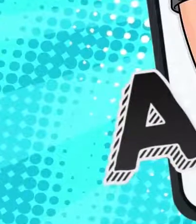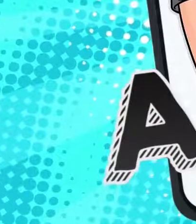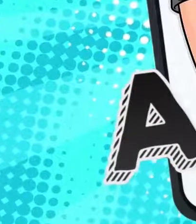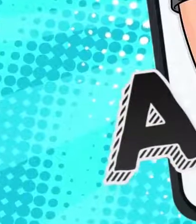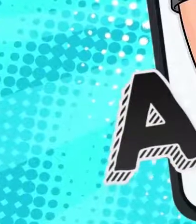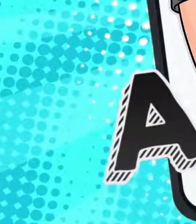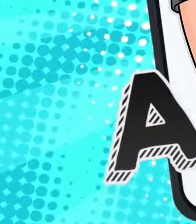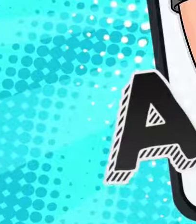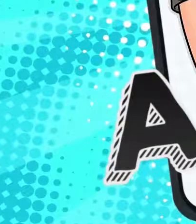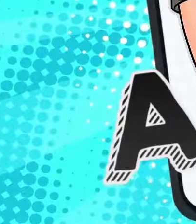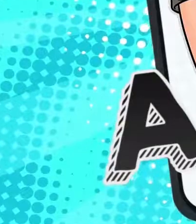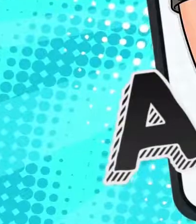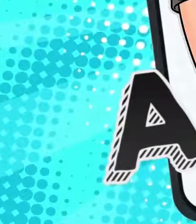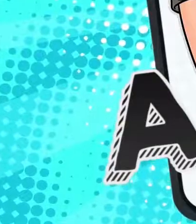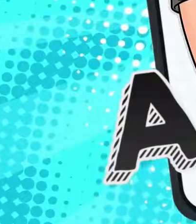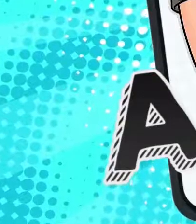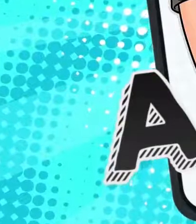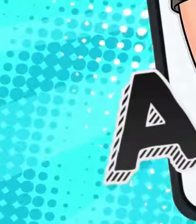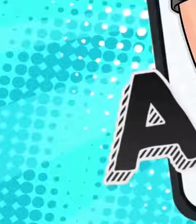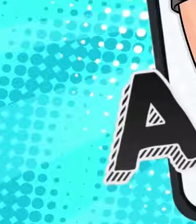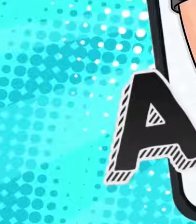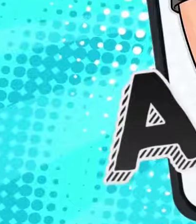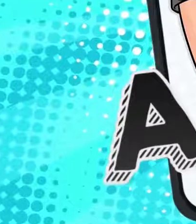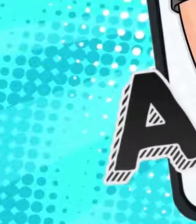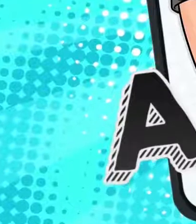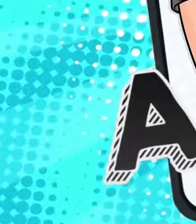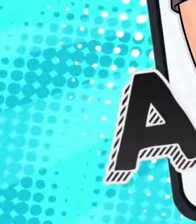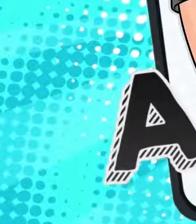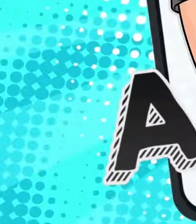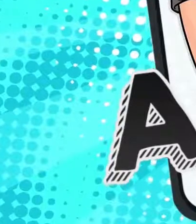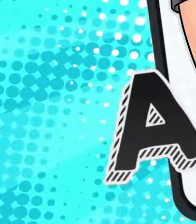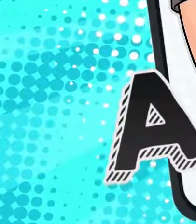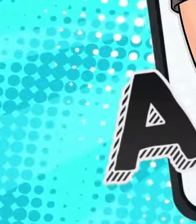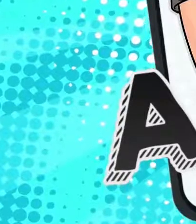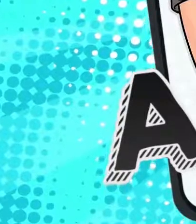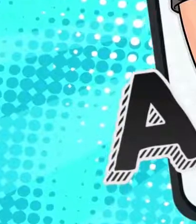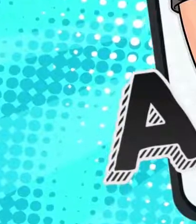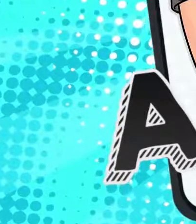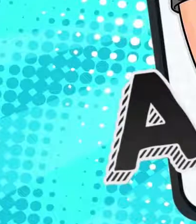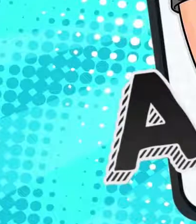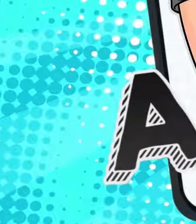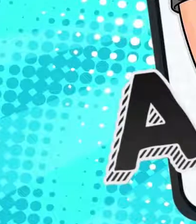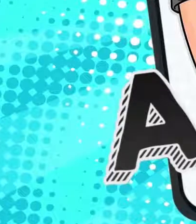welcome to the A Bit of AI show with your hosts, Henk and Amy.